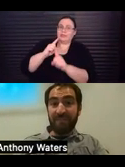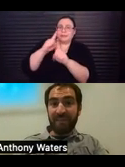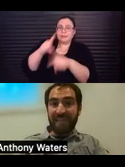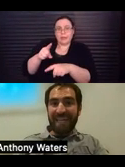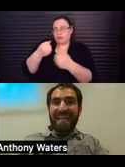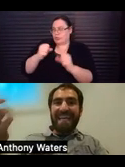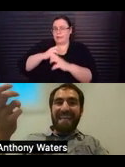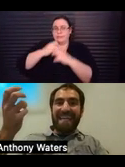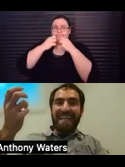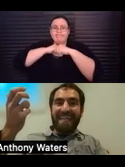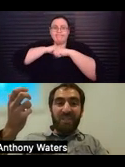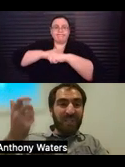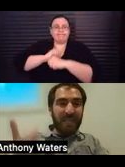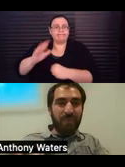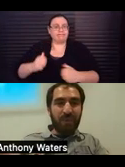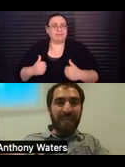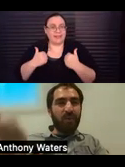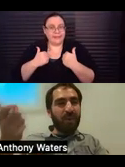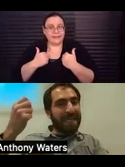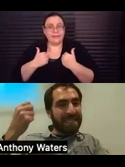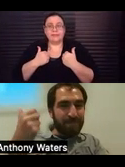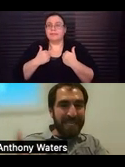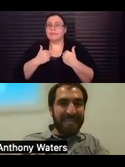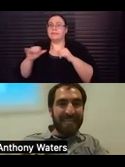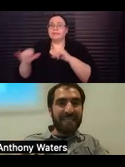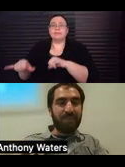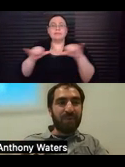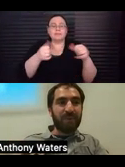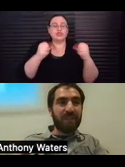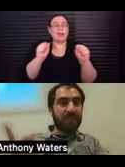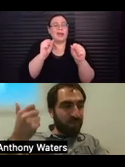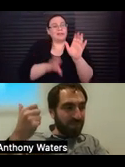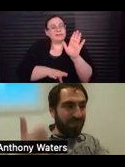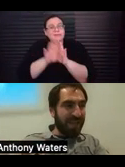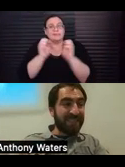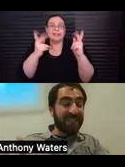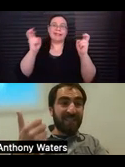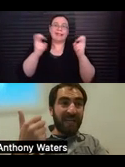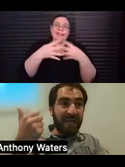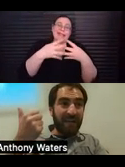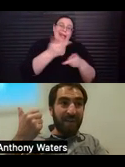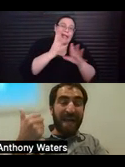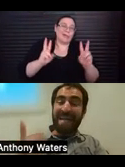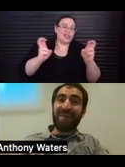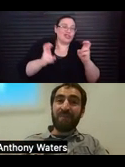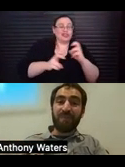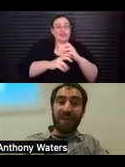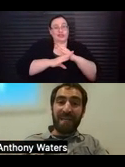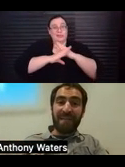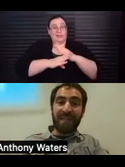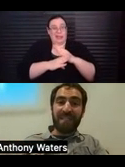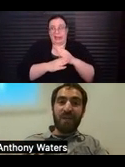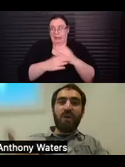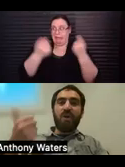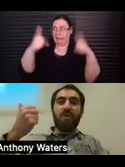life. And just like we try to create as many gatekeepers to prevent bad outcomes from